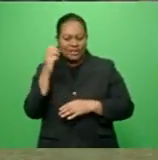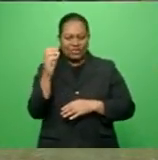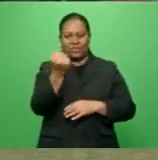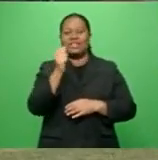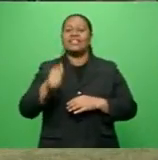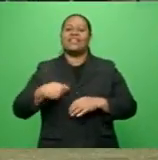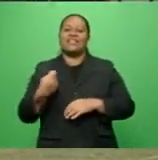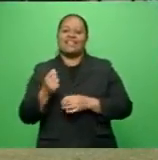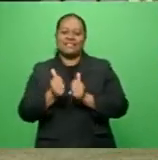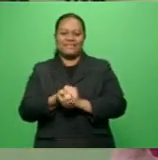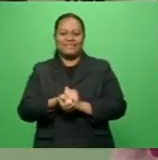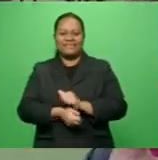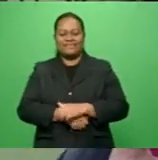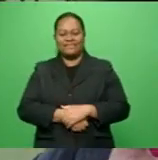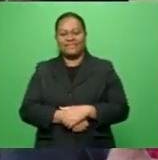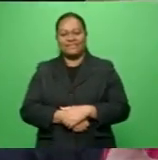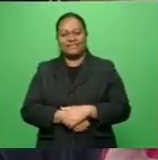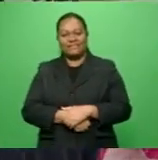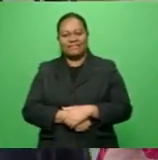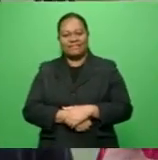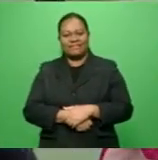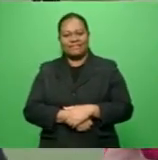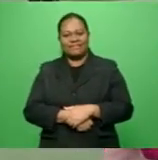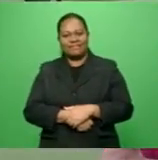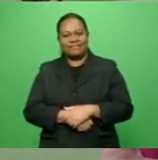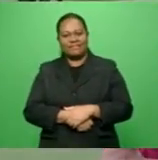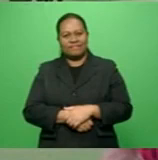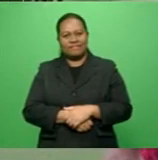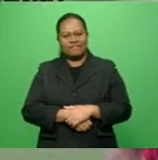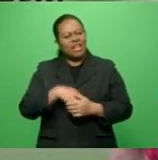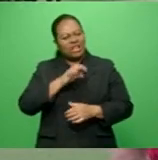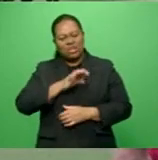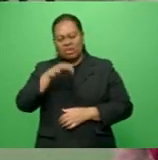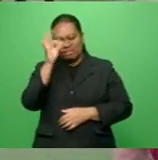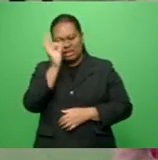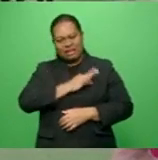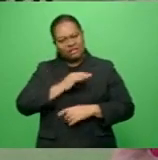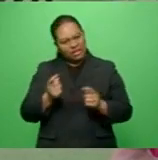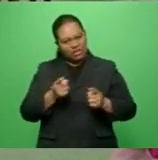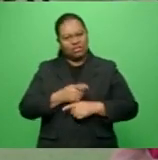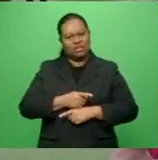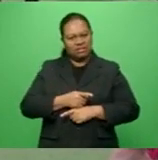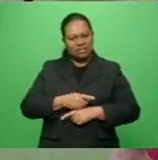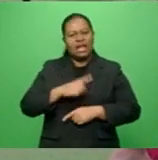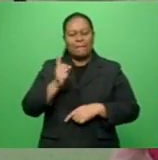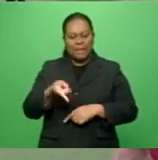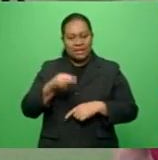next match. I don't believe these changes. It's just getting the mindset correct.